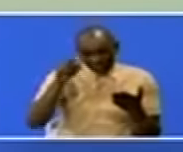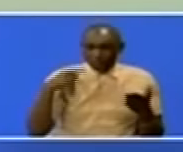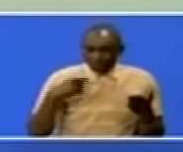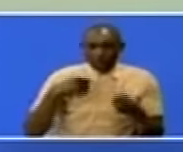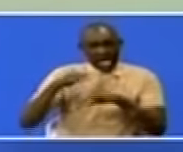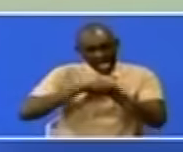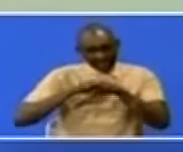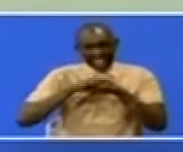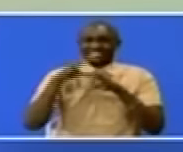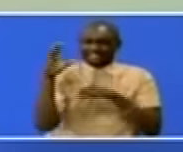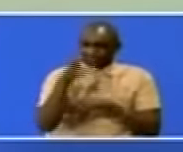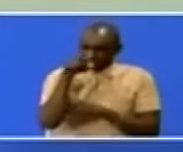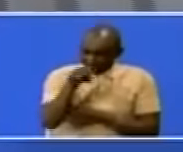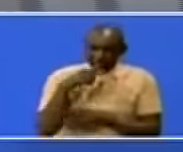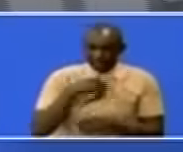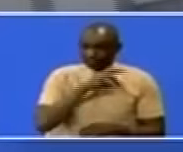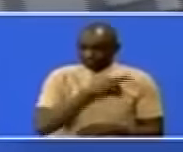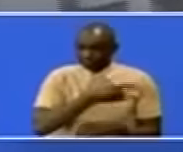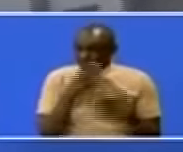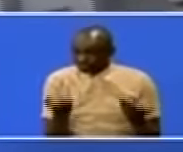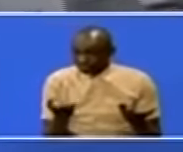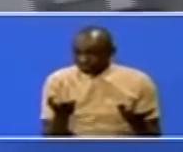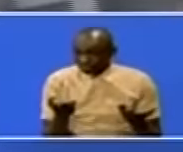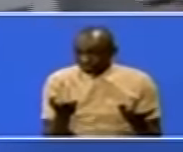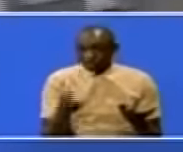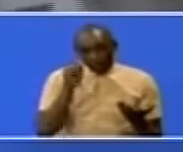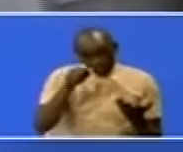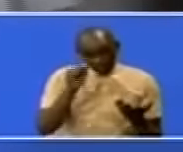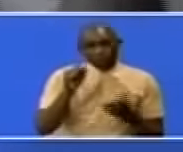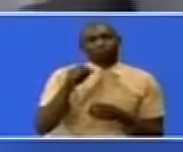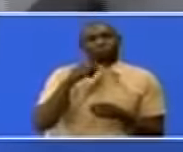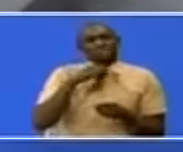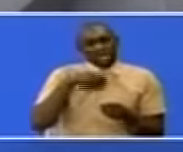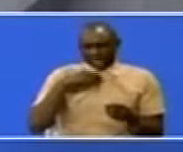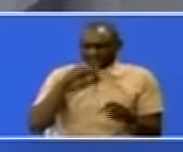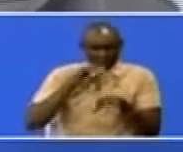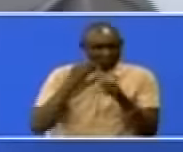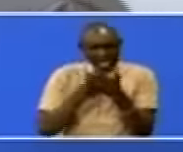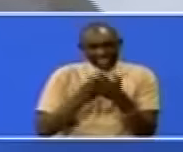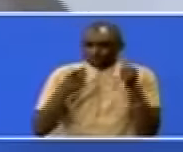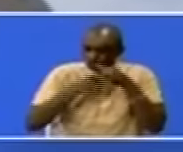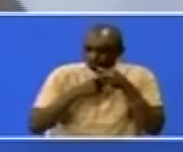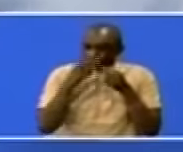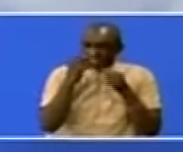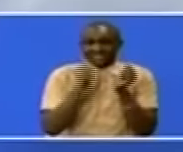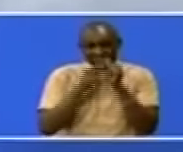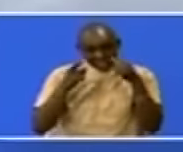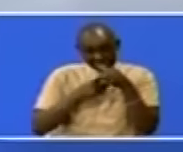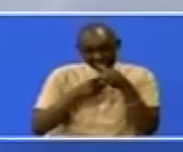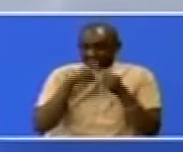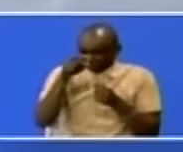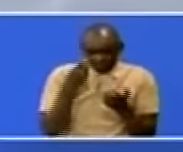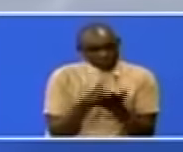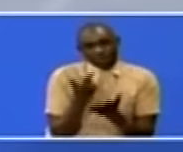African Portland Cement issued a profit warning claiming it foresees lower income for the year ending June 2016, driven